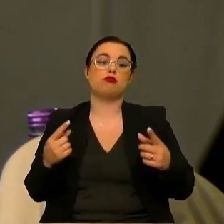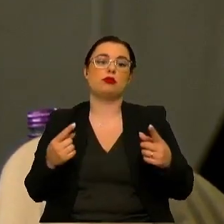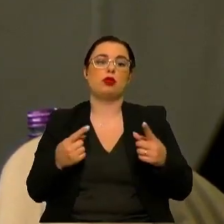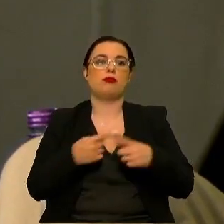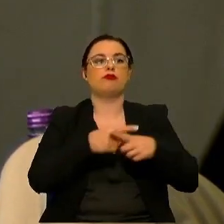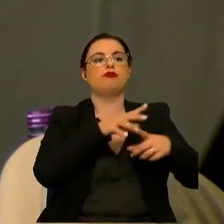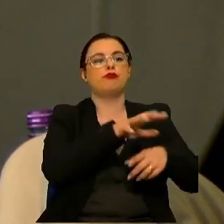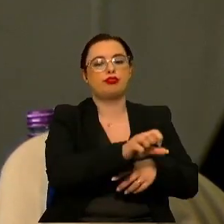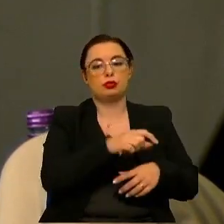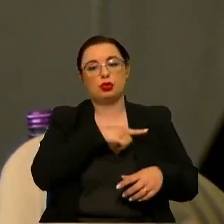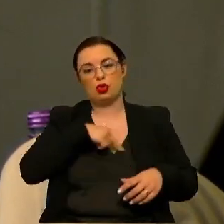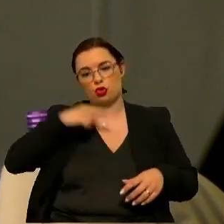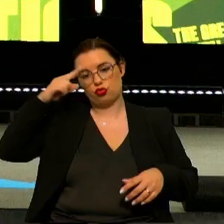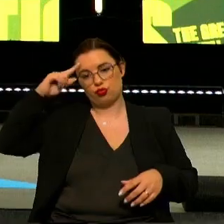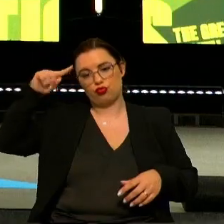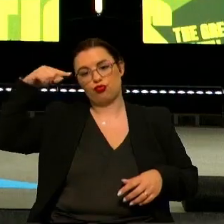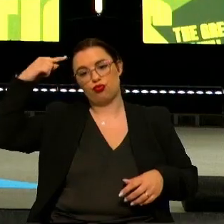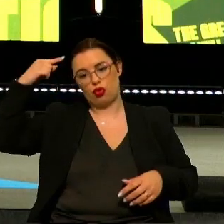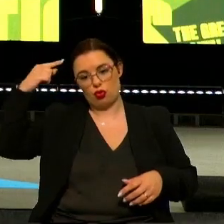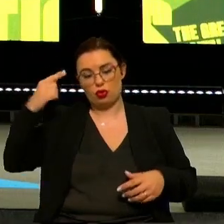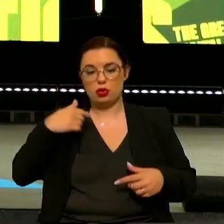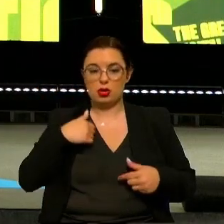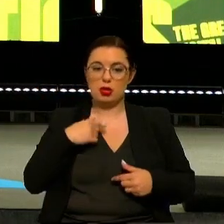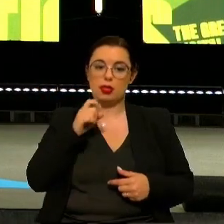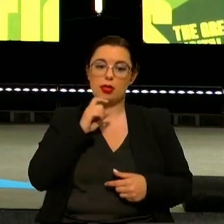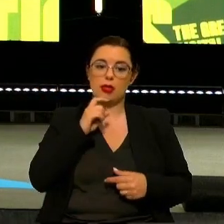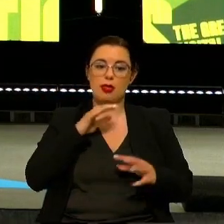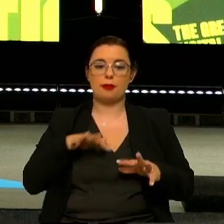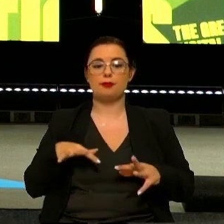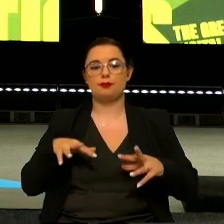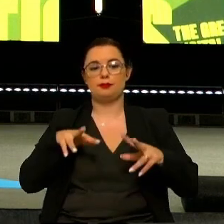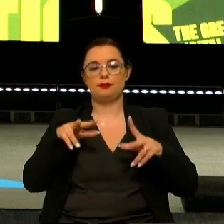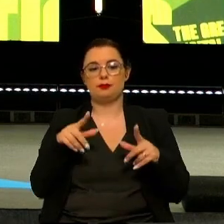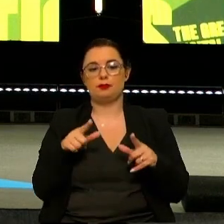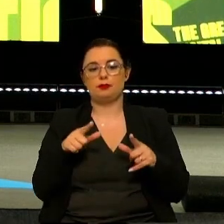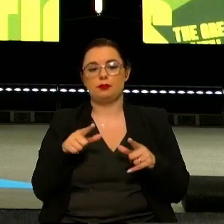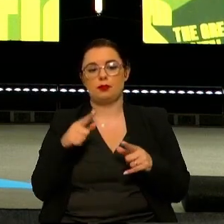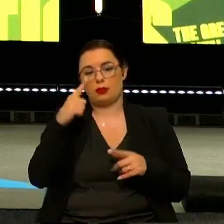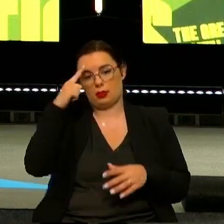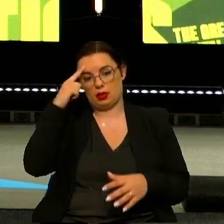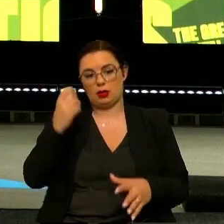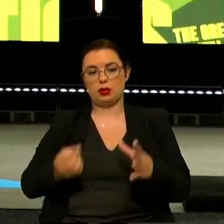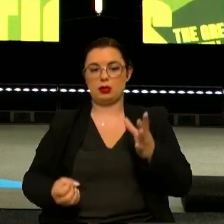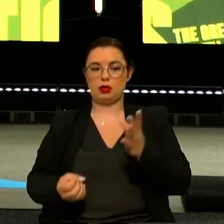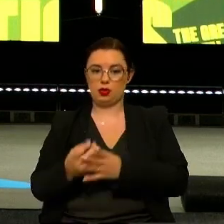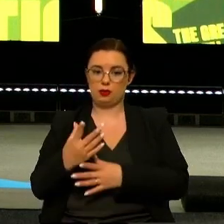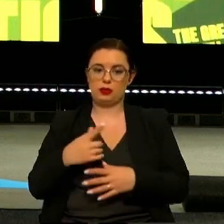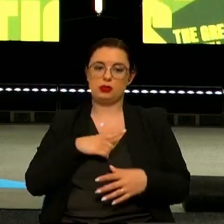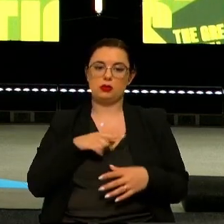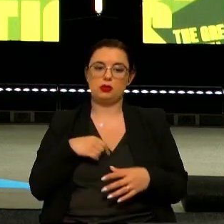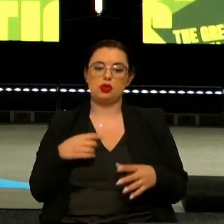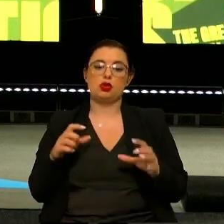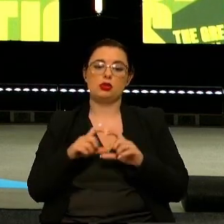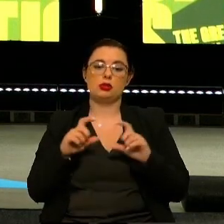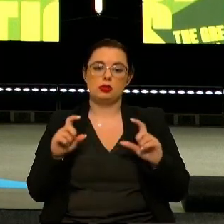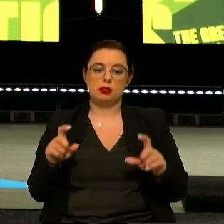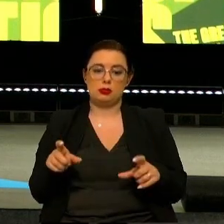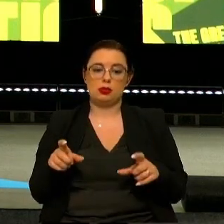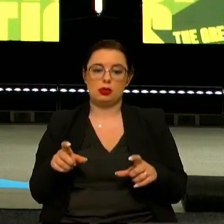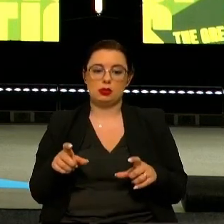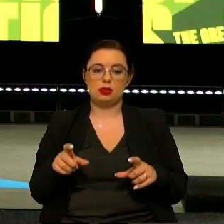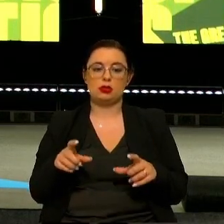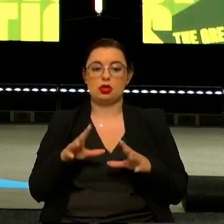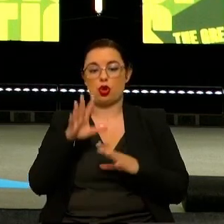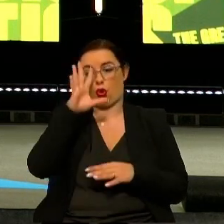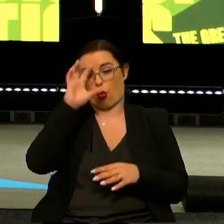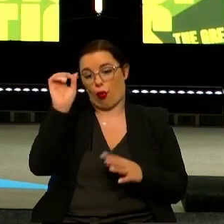communication, and that we know when there's an attempt to intercept it, and also to evolve in innovation in our